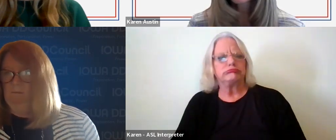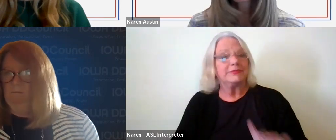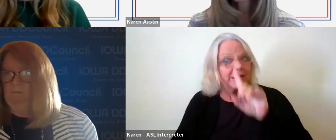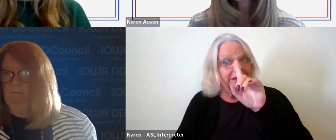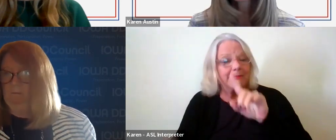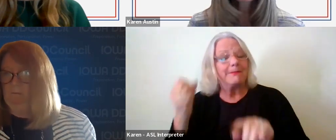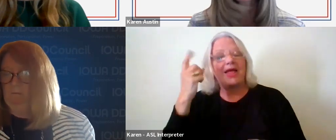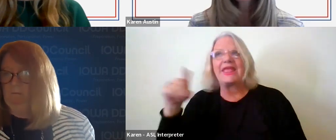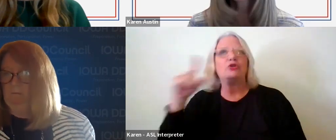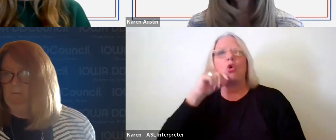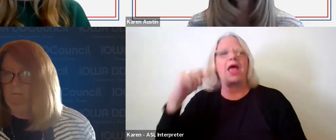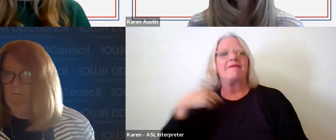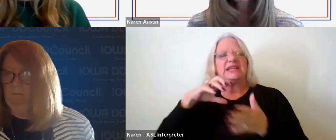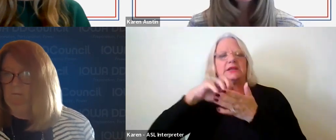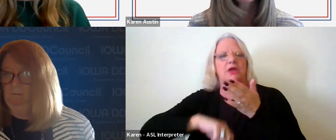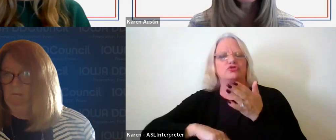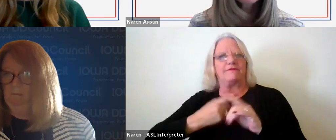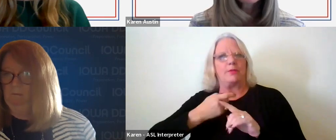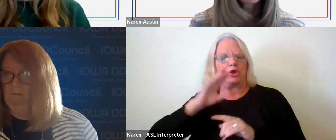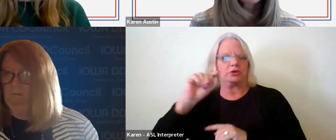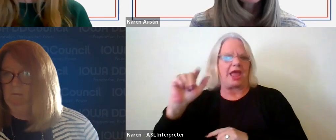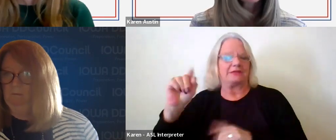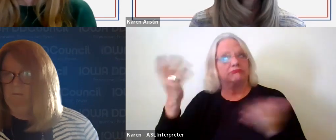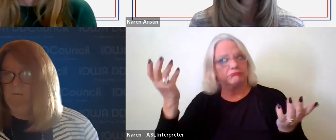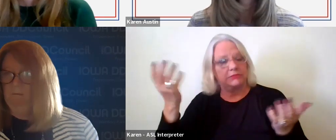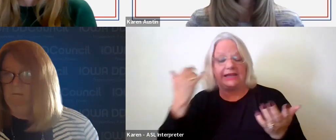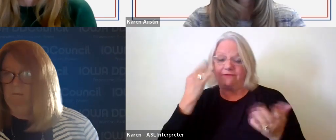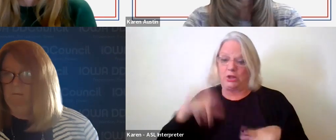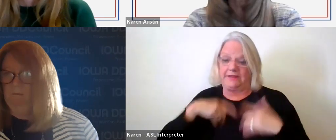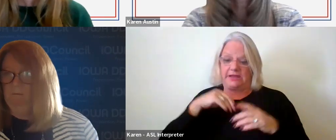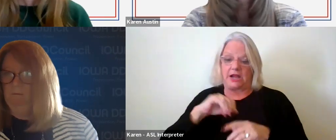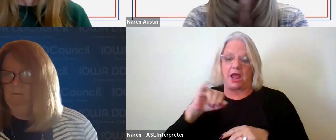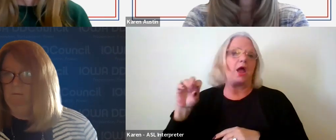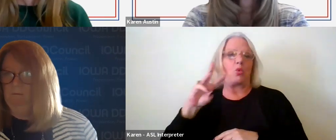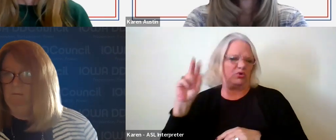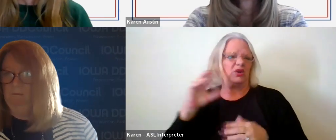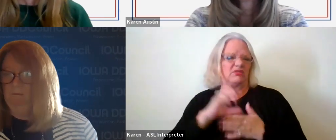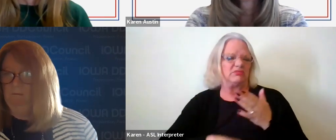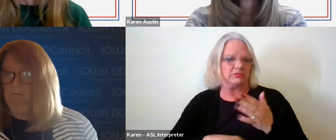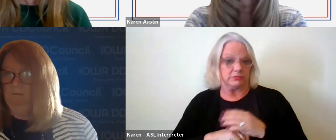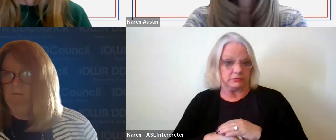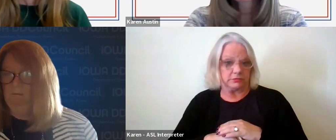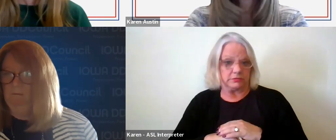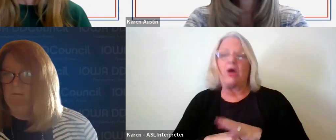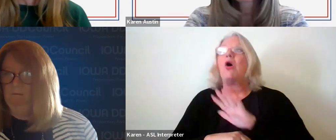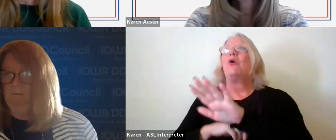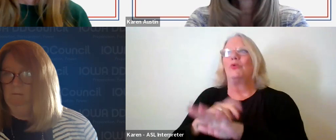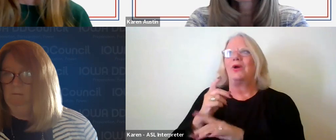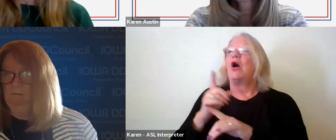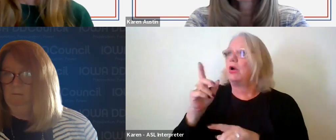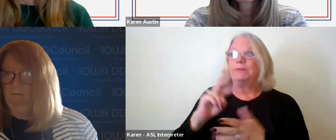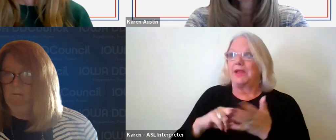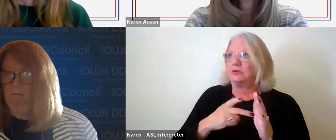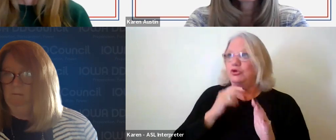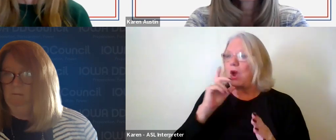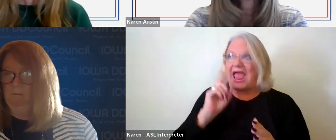deduction. But there's no, go ahead. I was going to say, I think on top of that, you don't have to be an Iowan to be the account